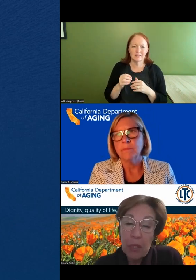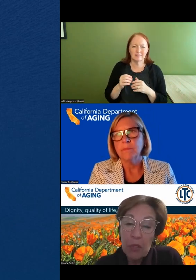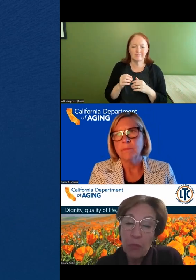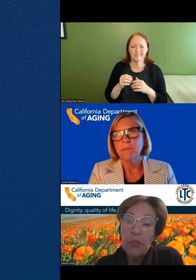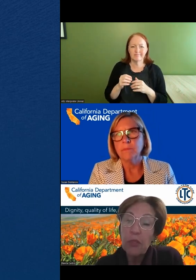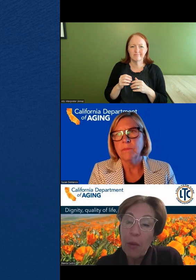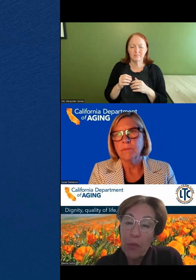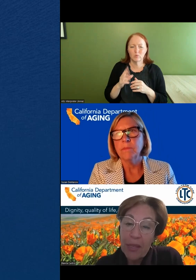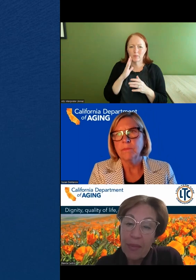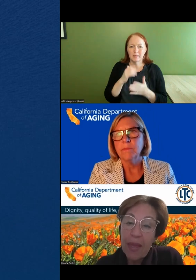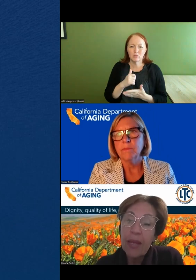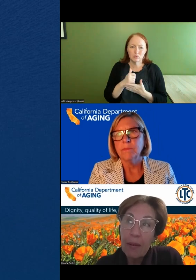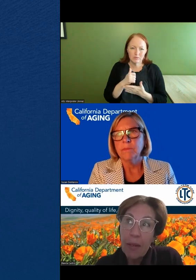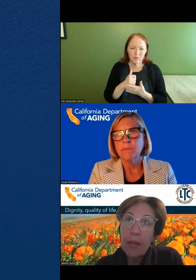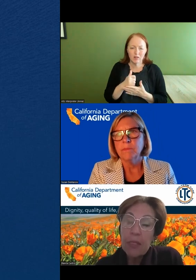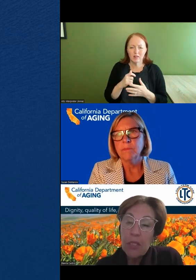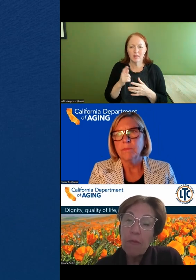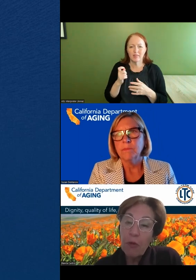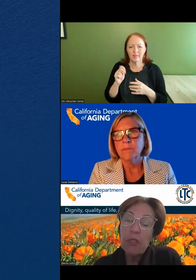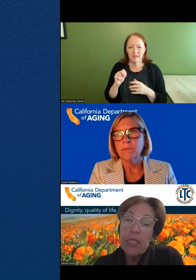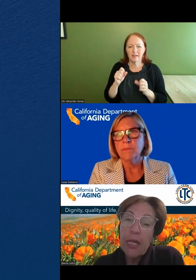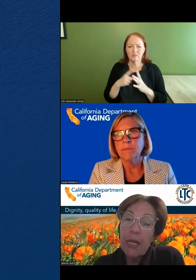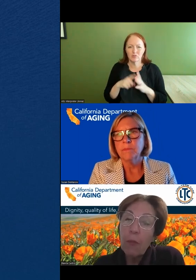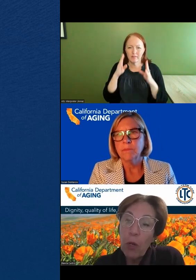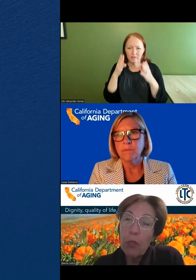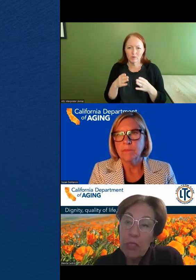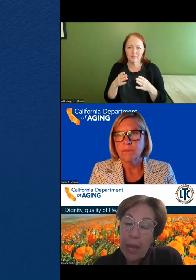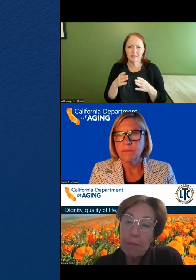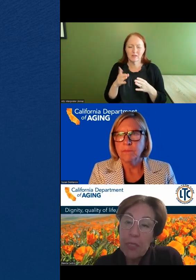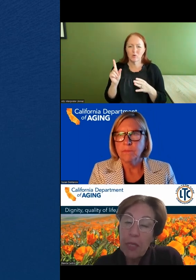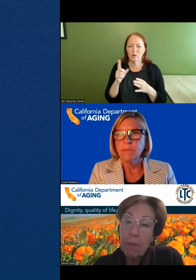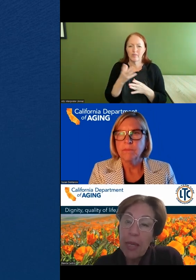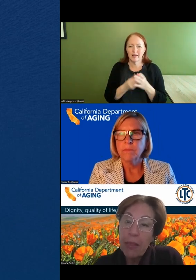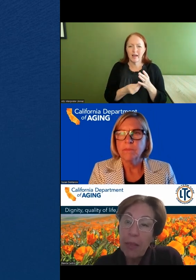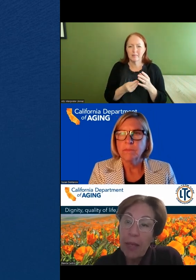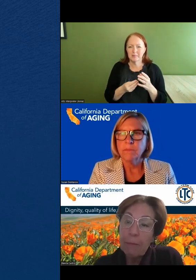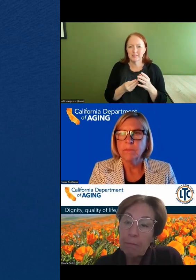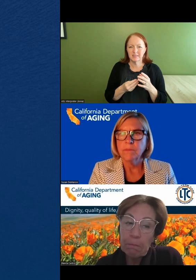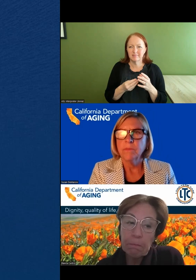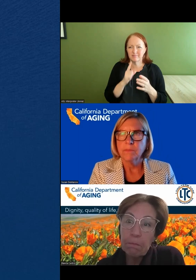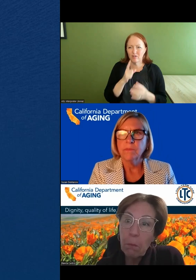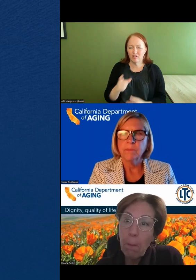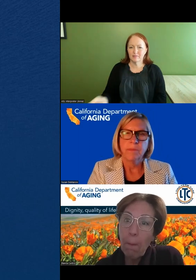be useful, so that we can then start focusing in on where those gaps may lie.